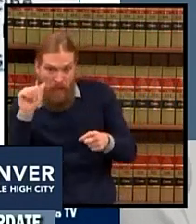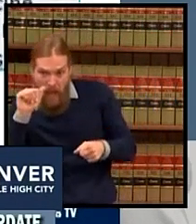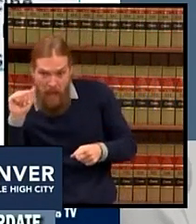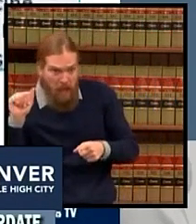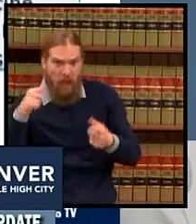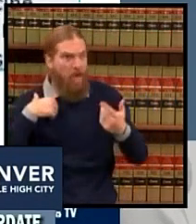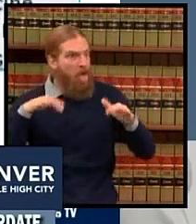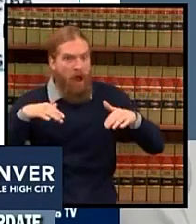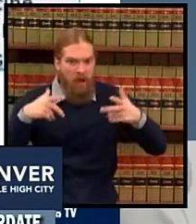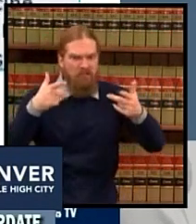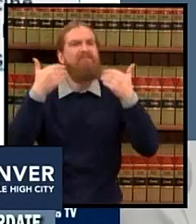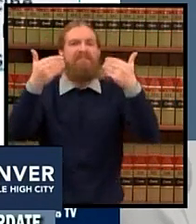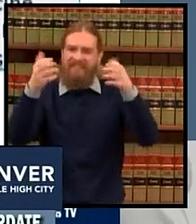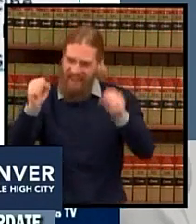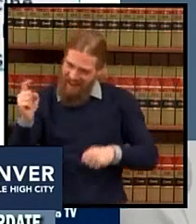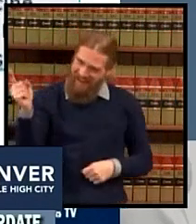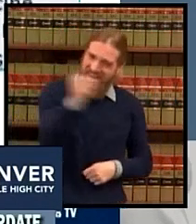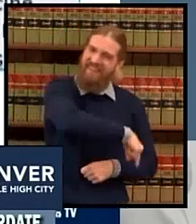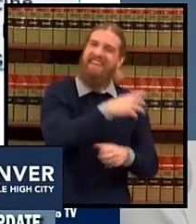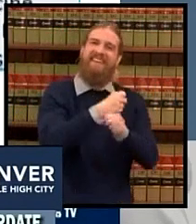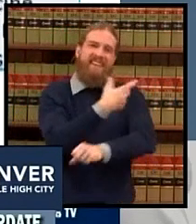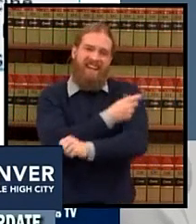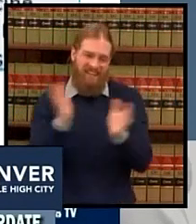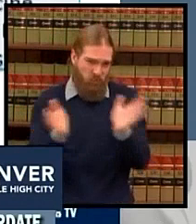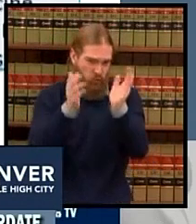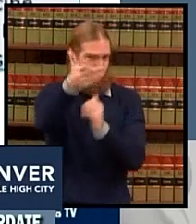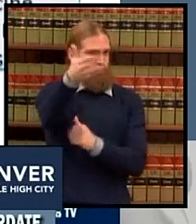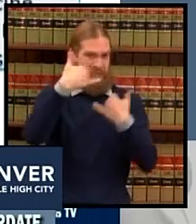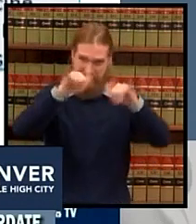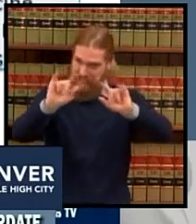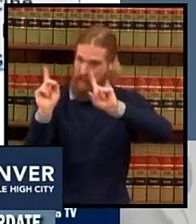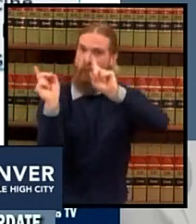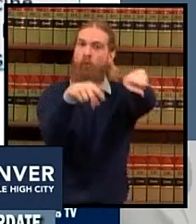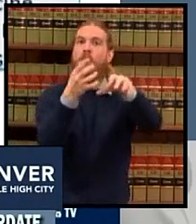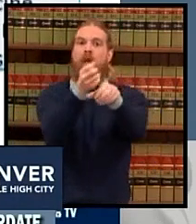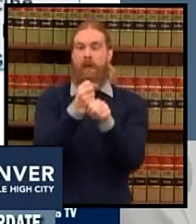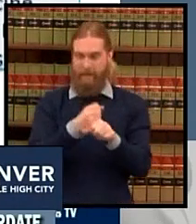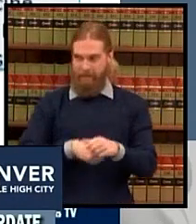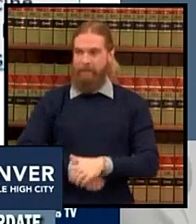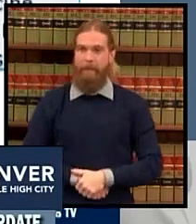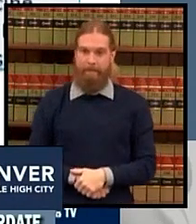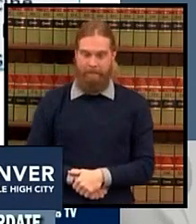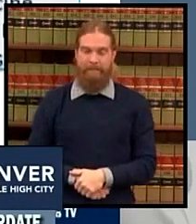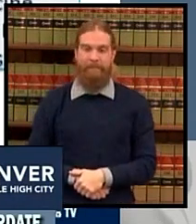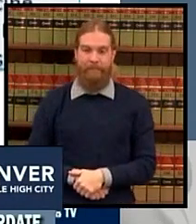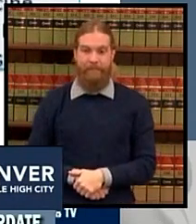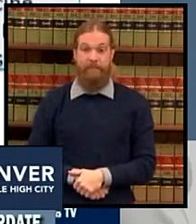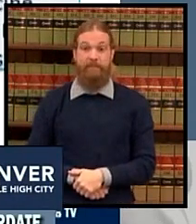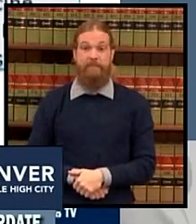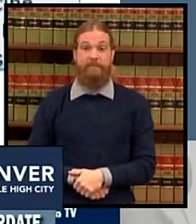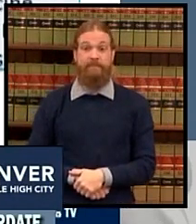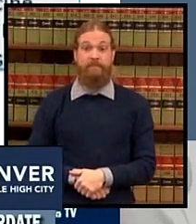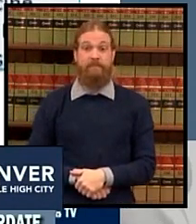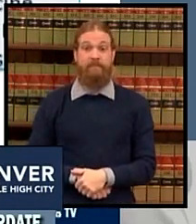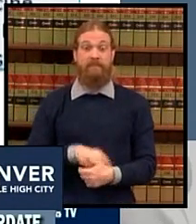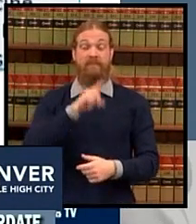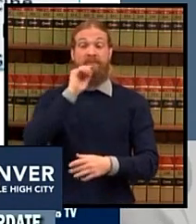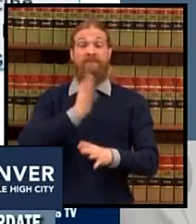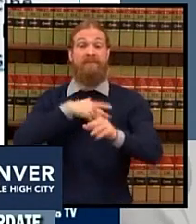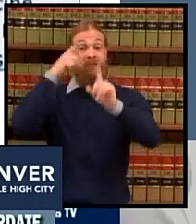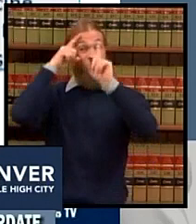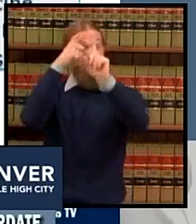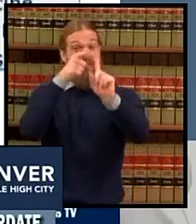please. You know, from the beginning of the pandemic, our focus has been equity-based, getting into